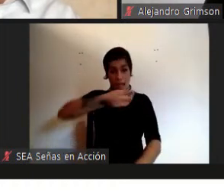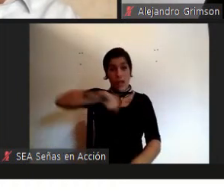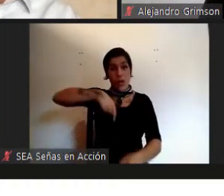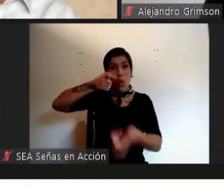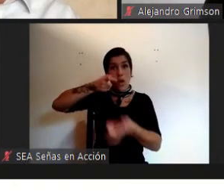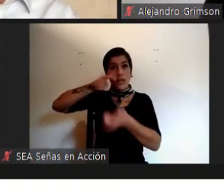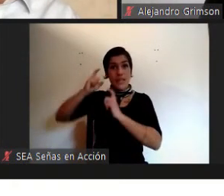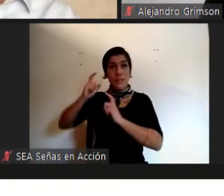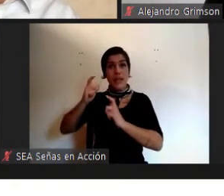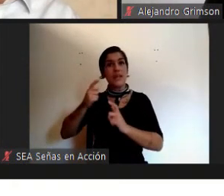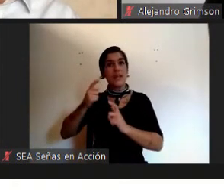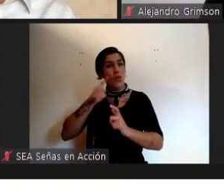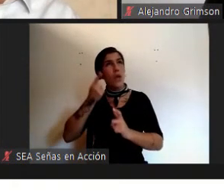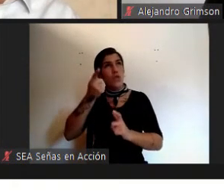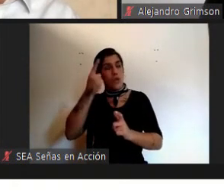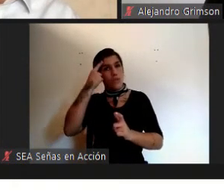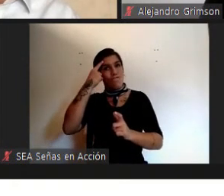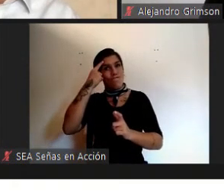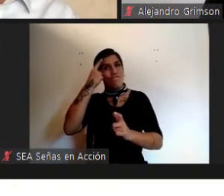carry out in Cucutec,